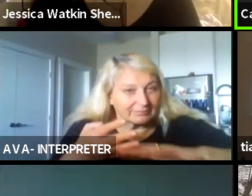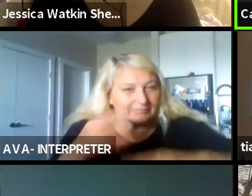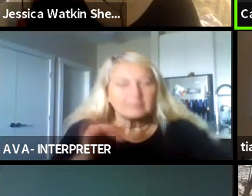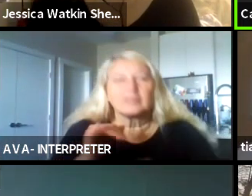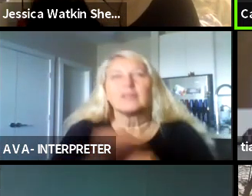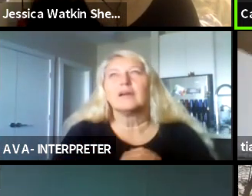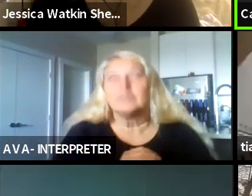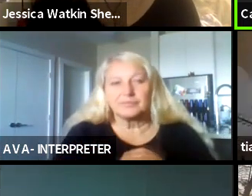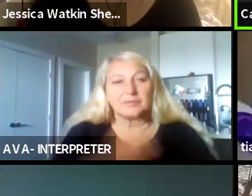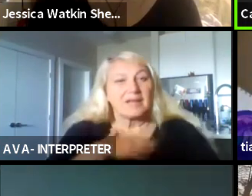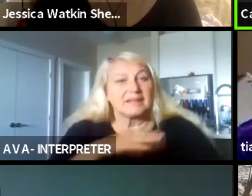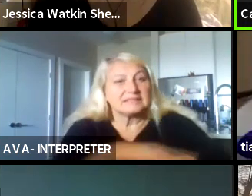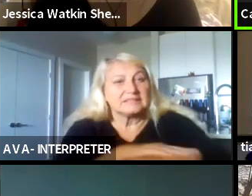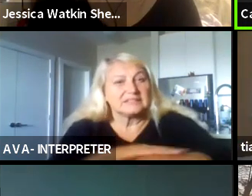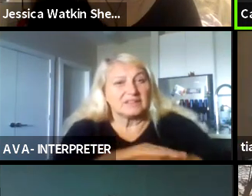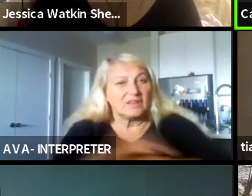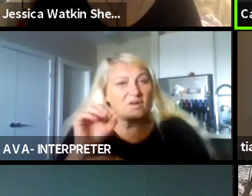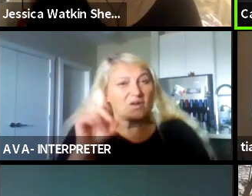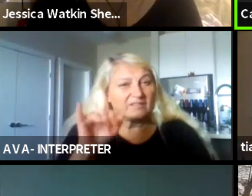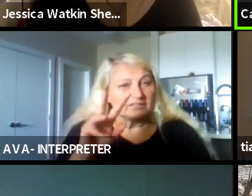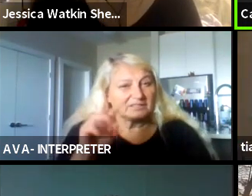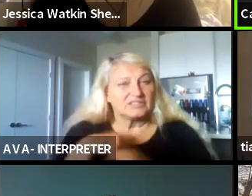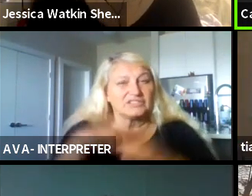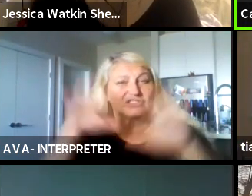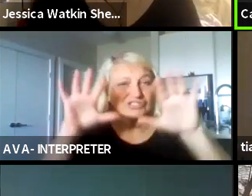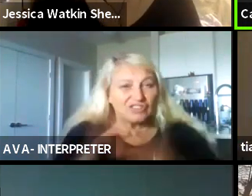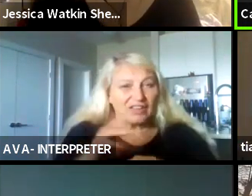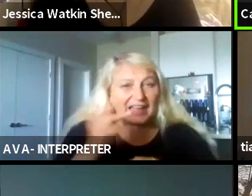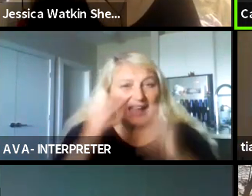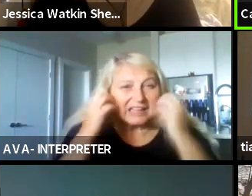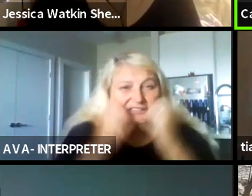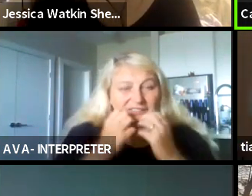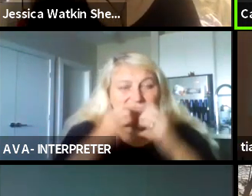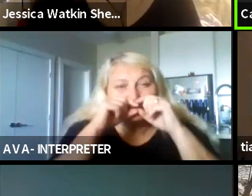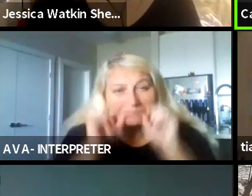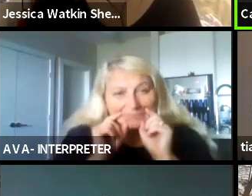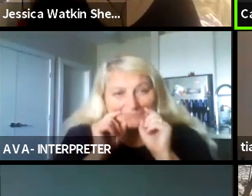My skin is olive color, I have dark hair, I have a beard.